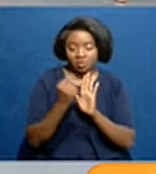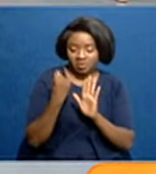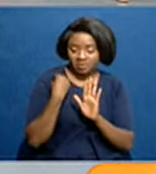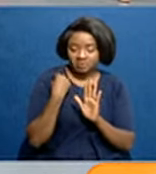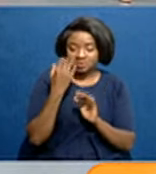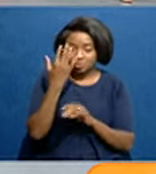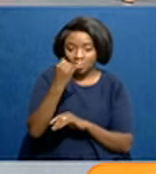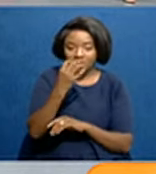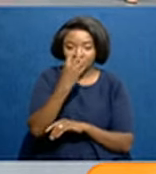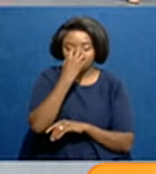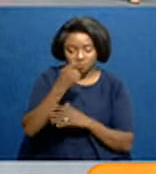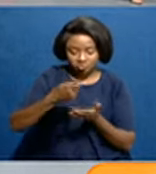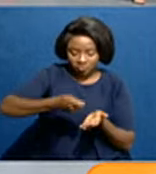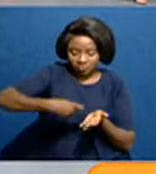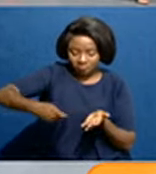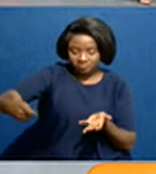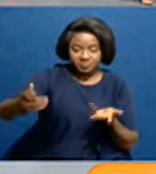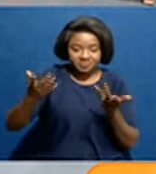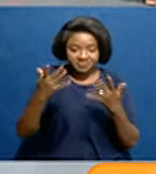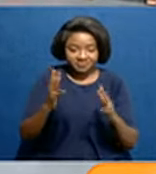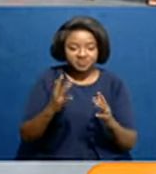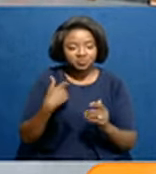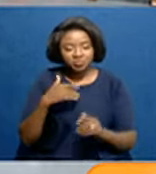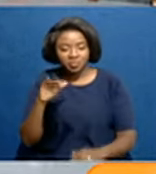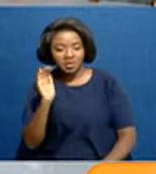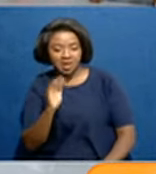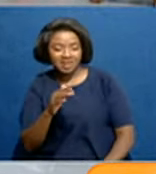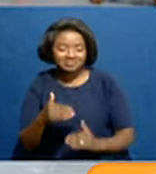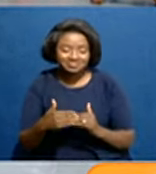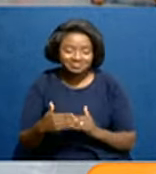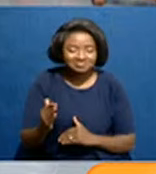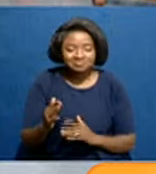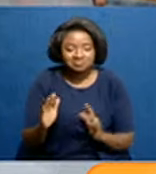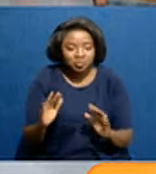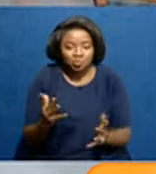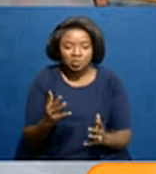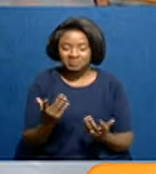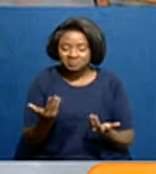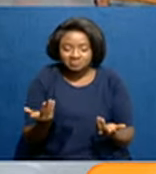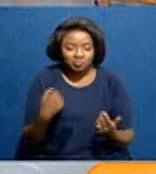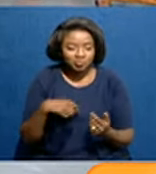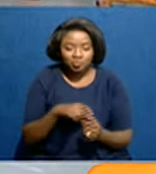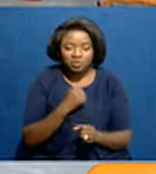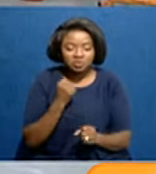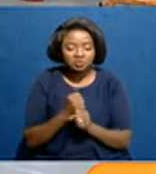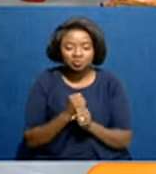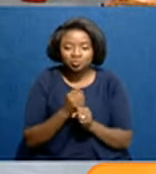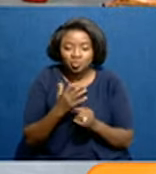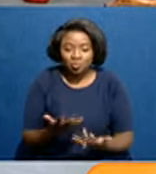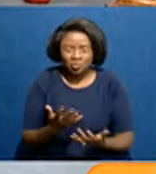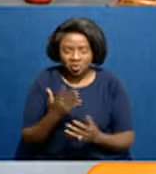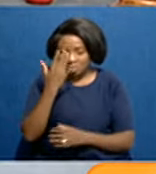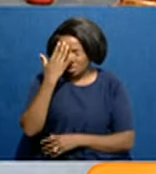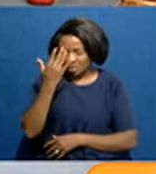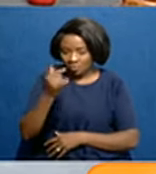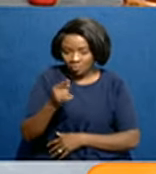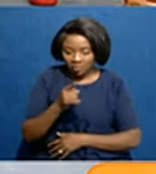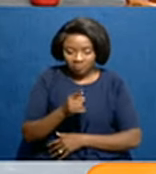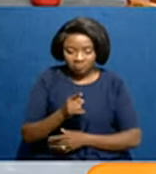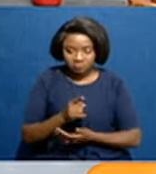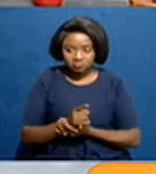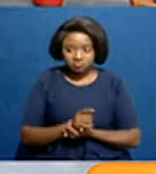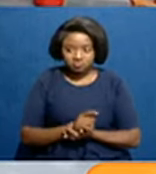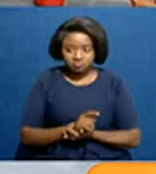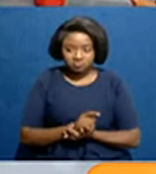by the President. And we're asking the questions, where do we go from here? What's the way forward? And Bwana PS, as asking you before the